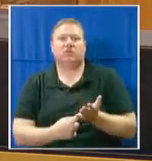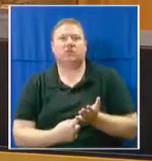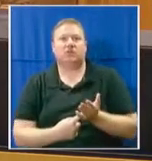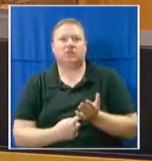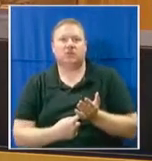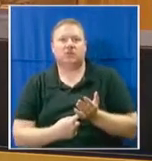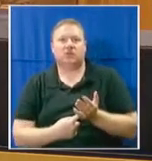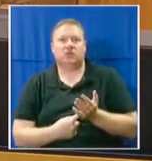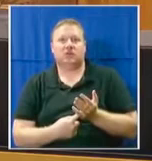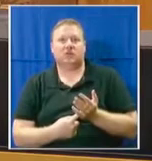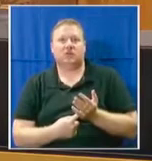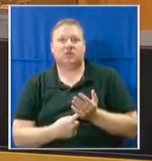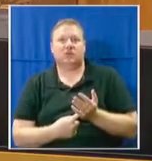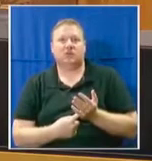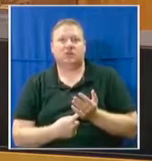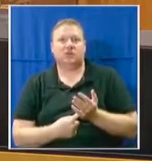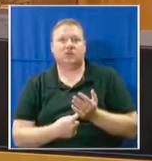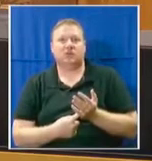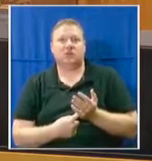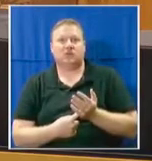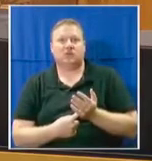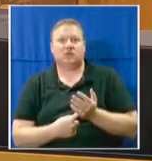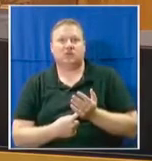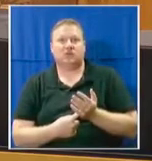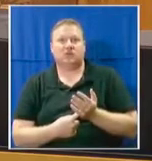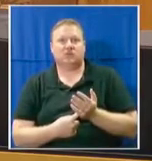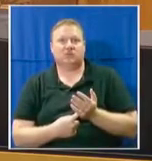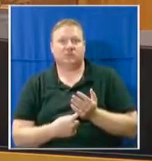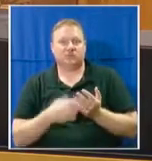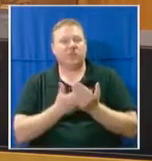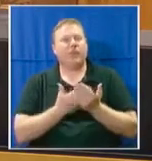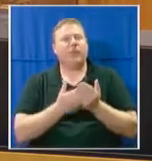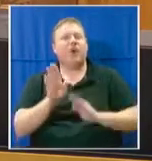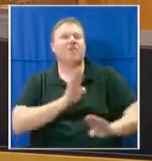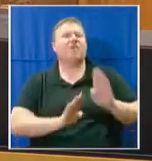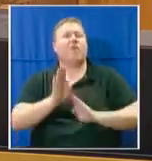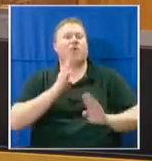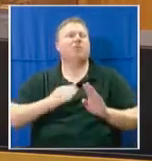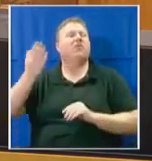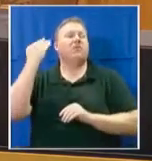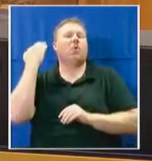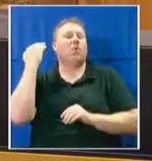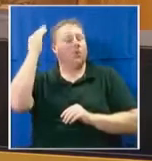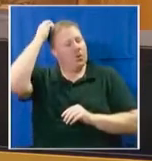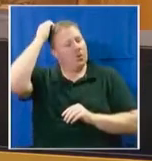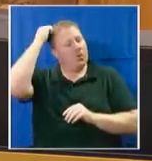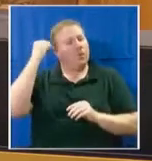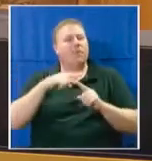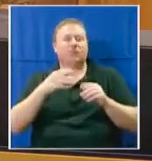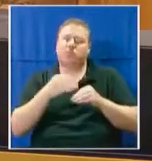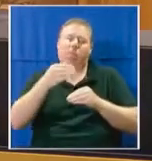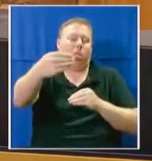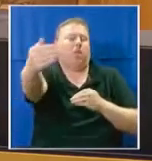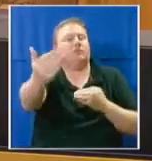went far beyond what could have been affordable at the time in terms of the coffers of the state. That is one of the things that we'll need to